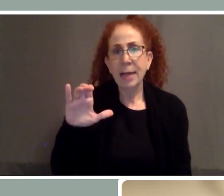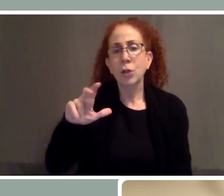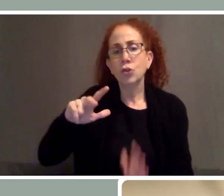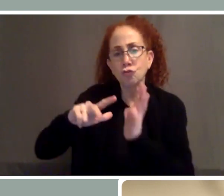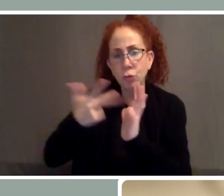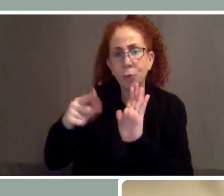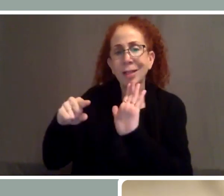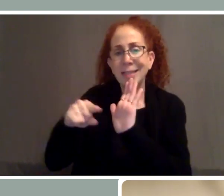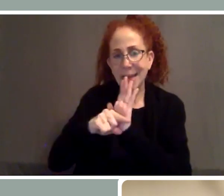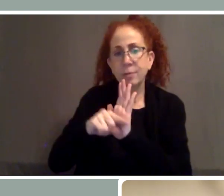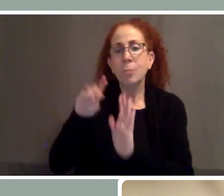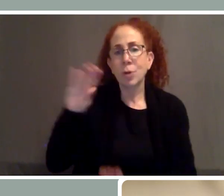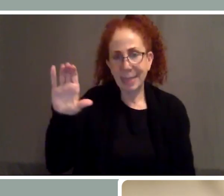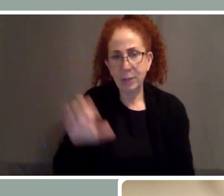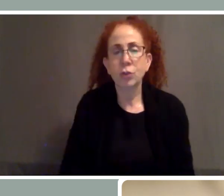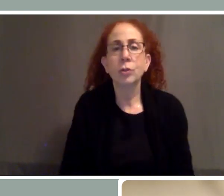breast cancer,